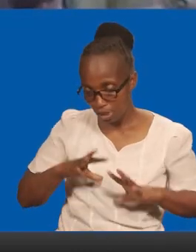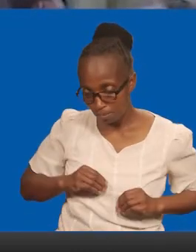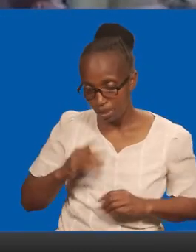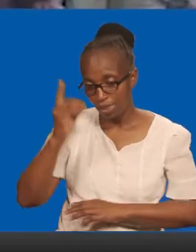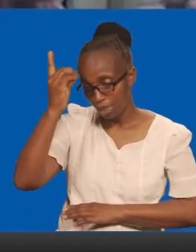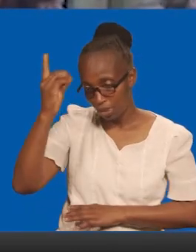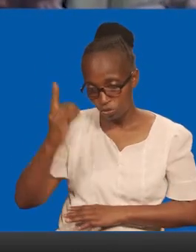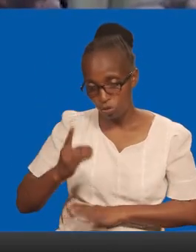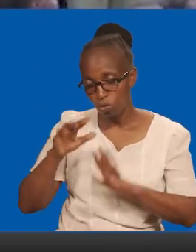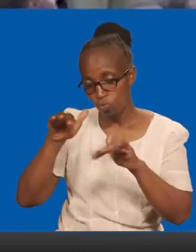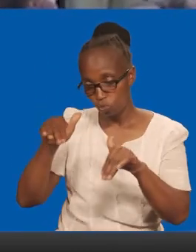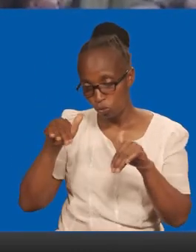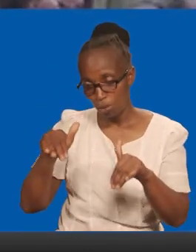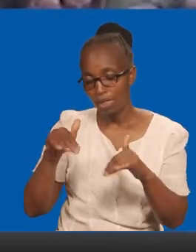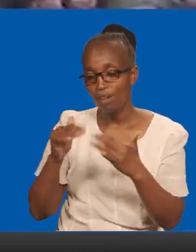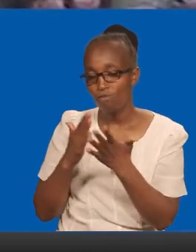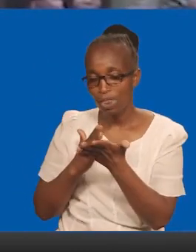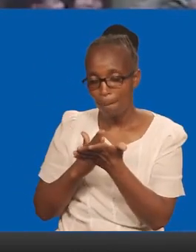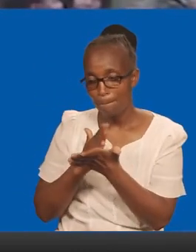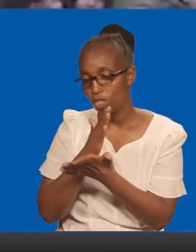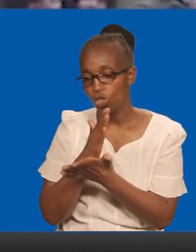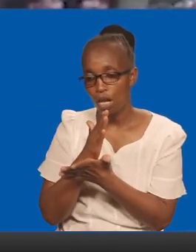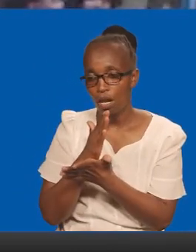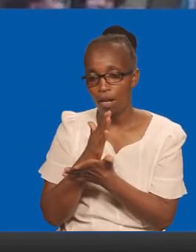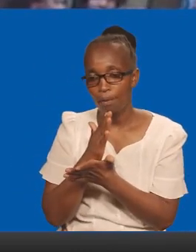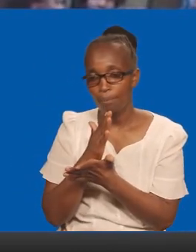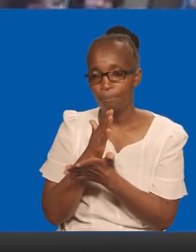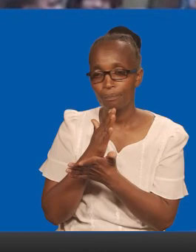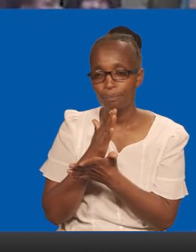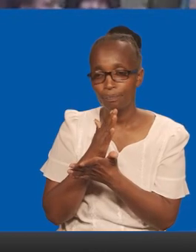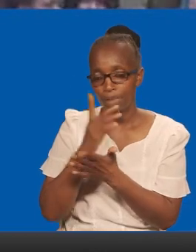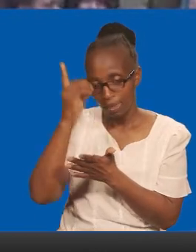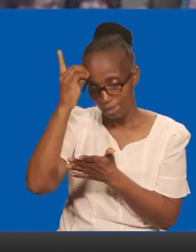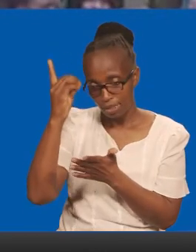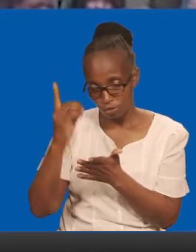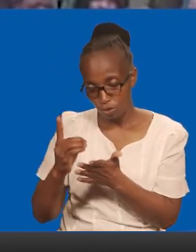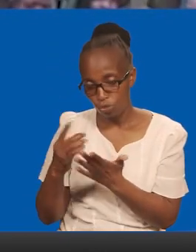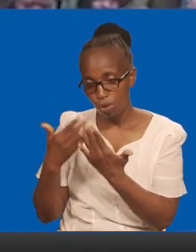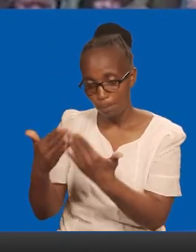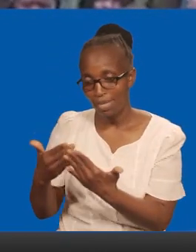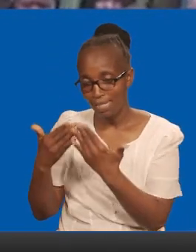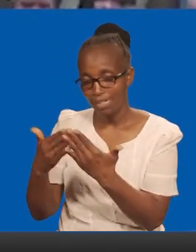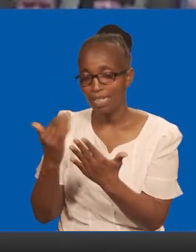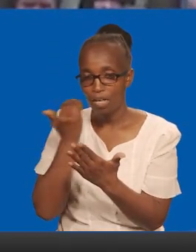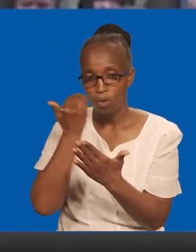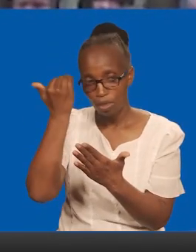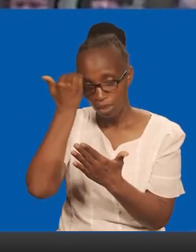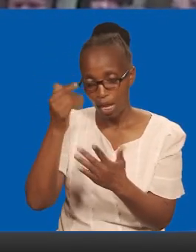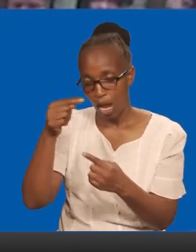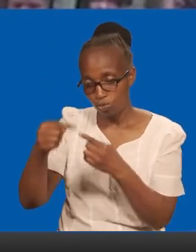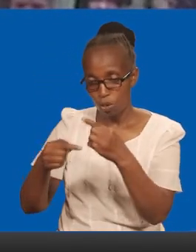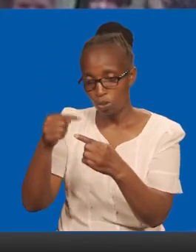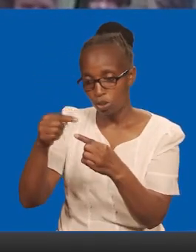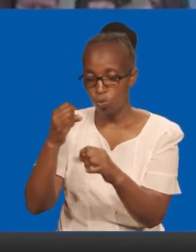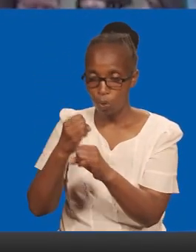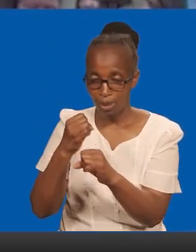we respect their decision and we will wait for the main suit to put our case forward in court. And